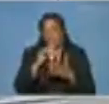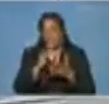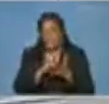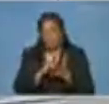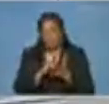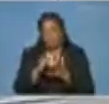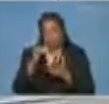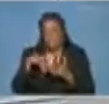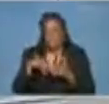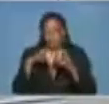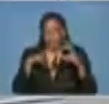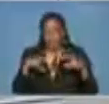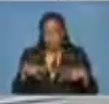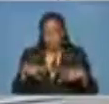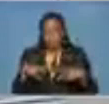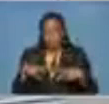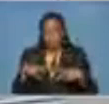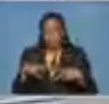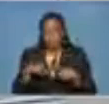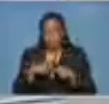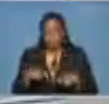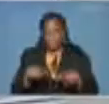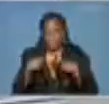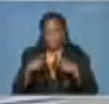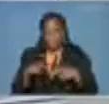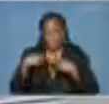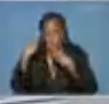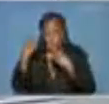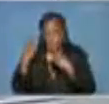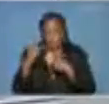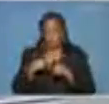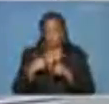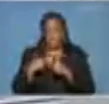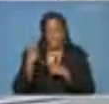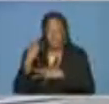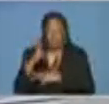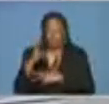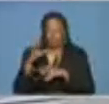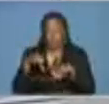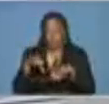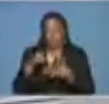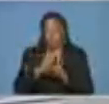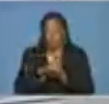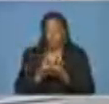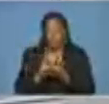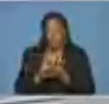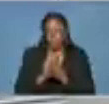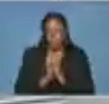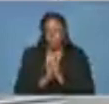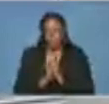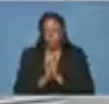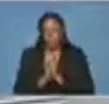shall evaluate, and they will provide their recommendation, and the minister can approve.